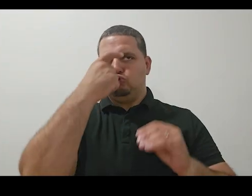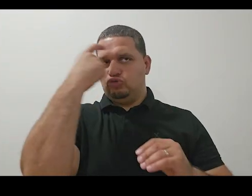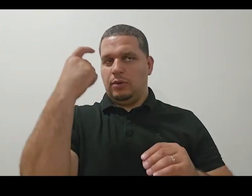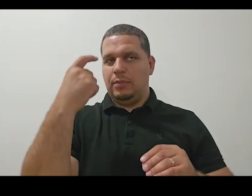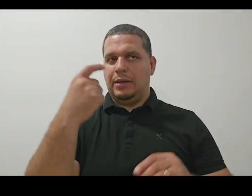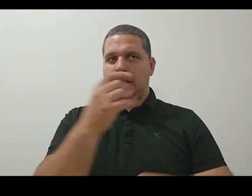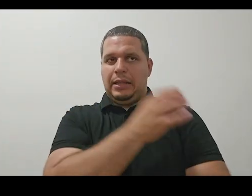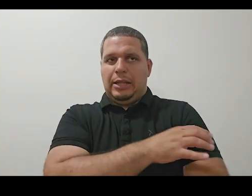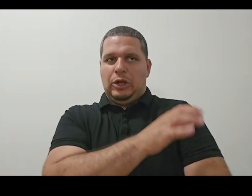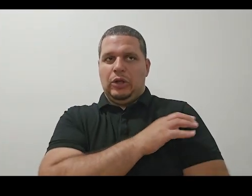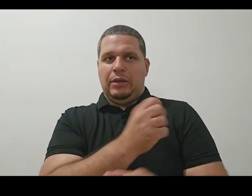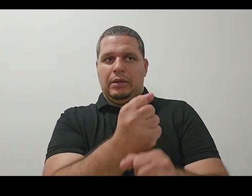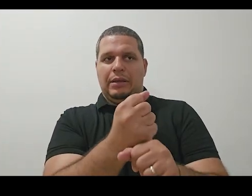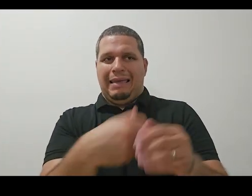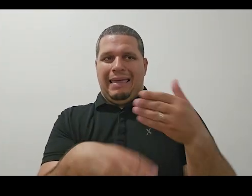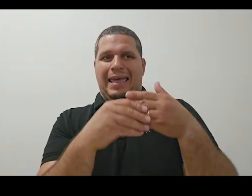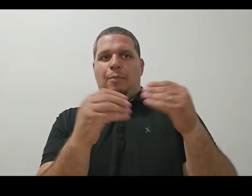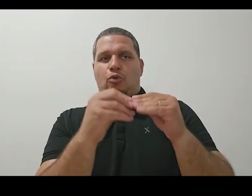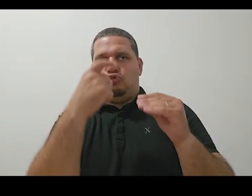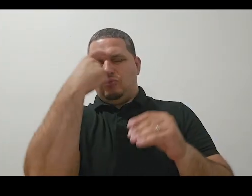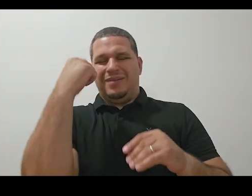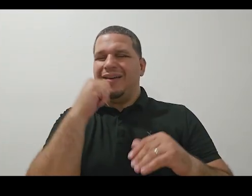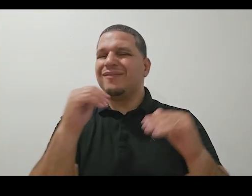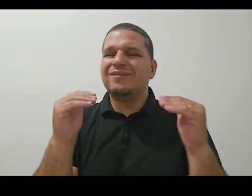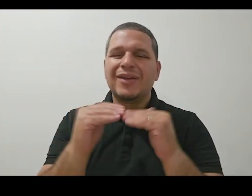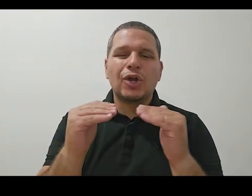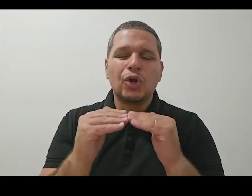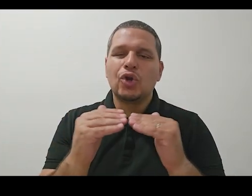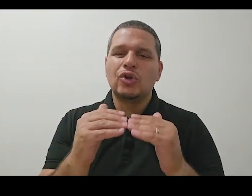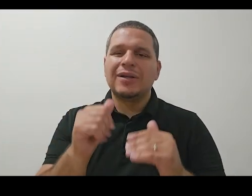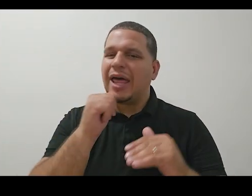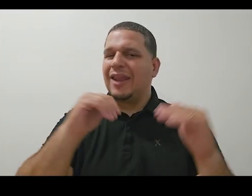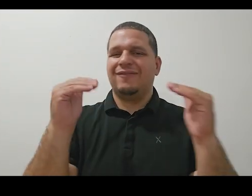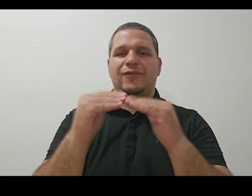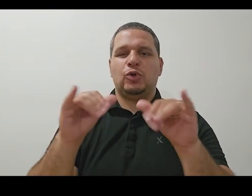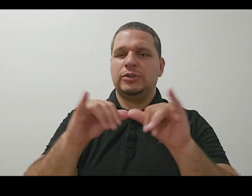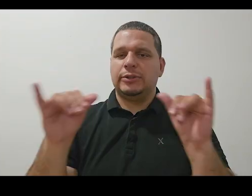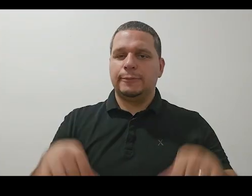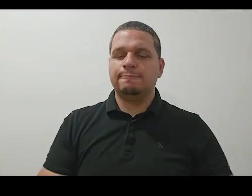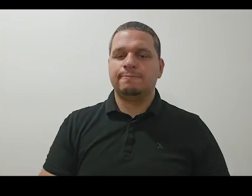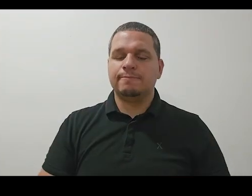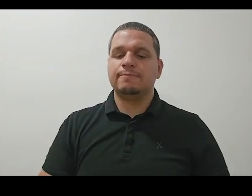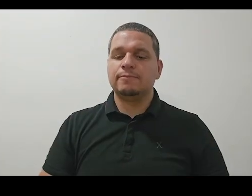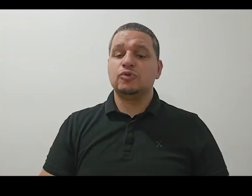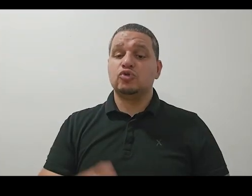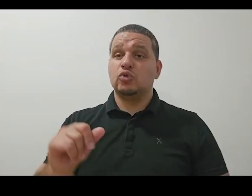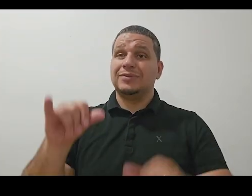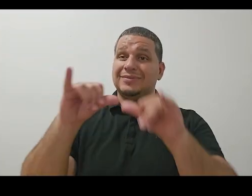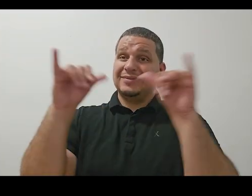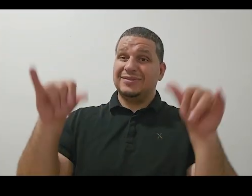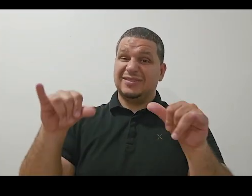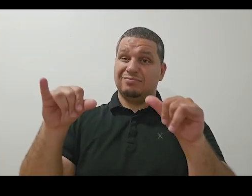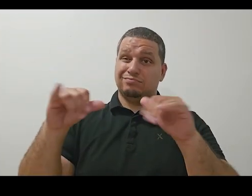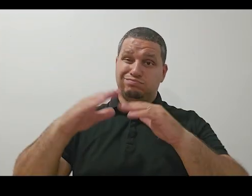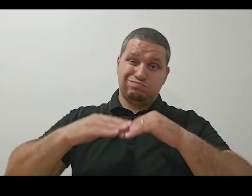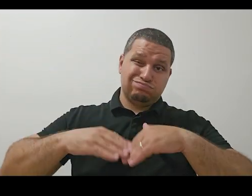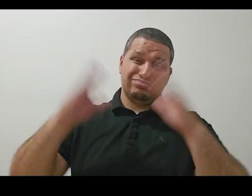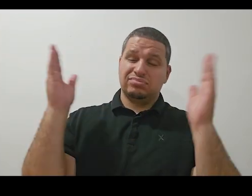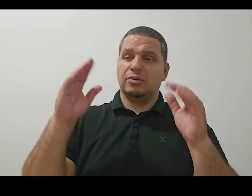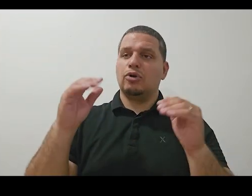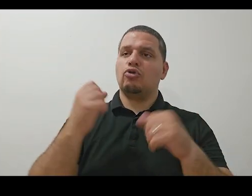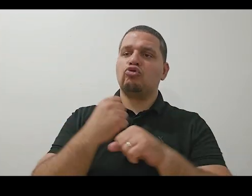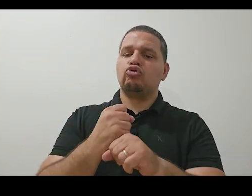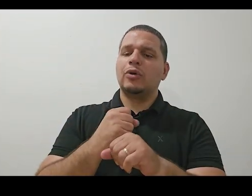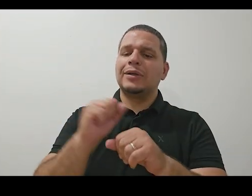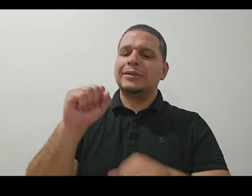our clinicians sometimes, and it's just really unfair. It's just not a very fair system. So breaking the stigma means like creating a